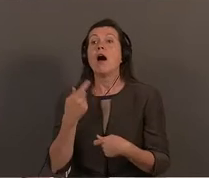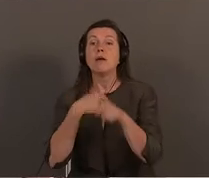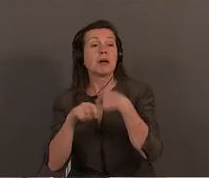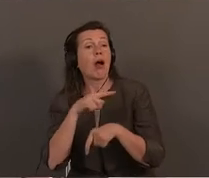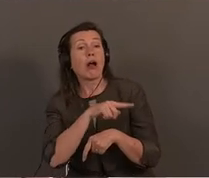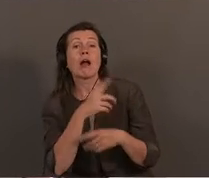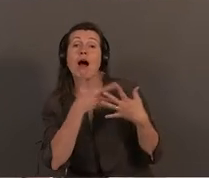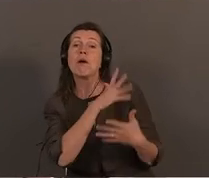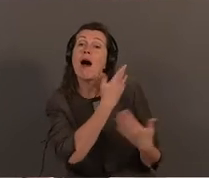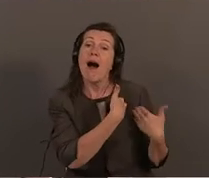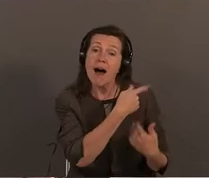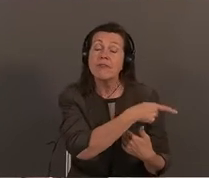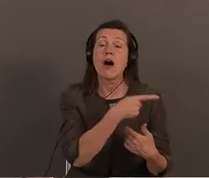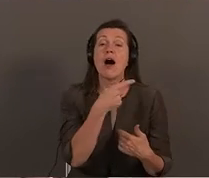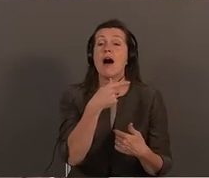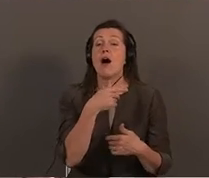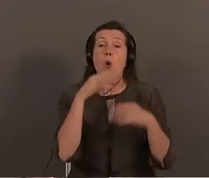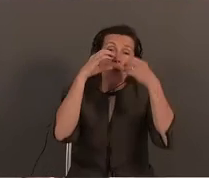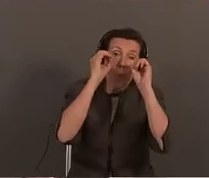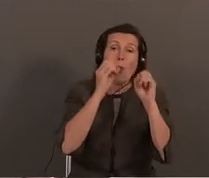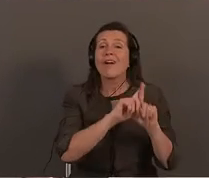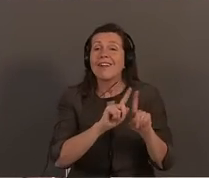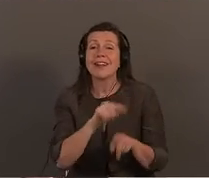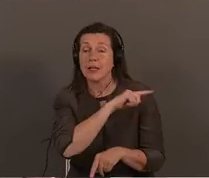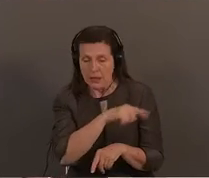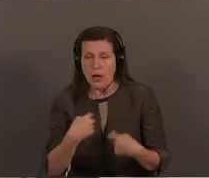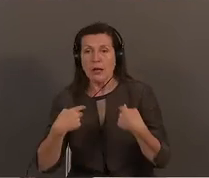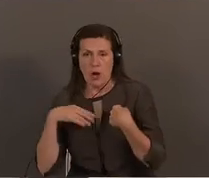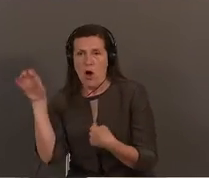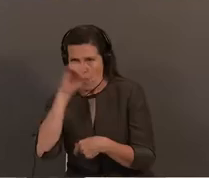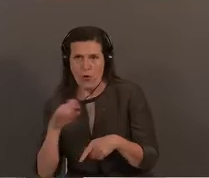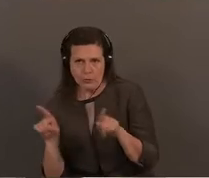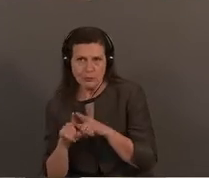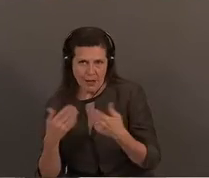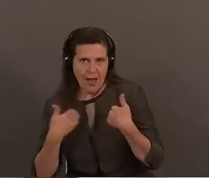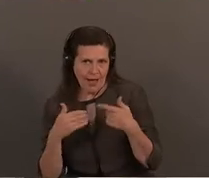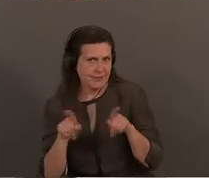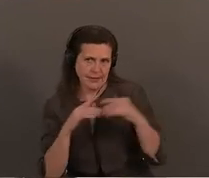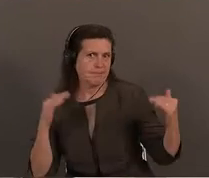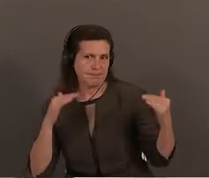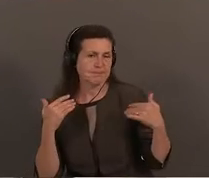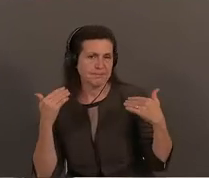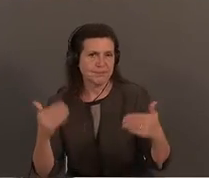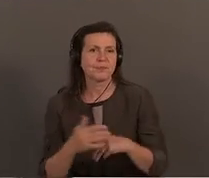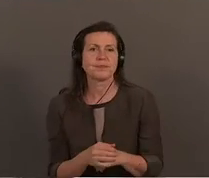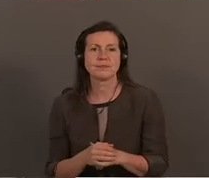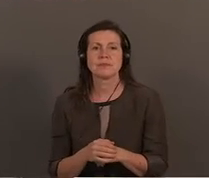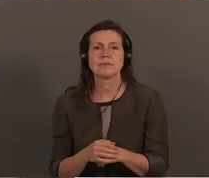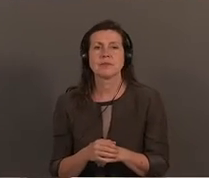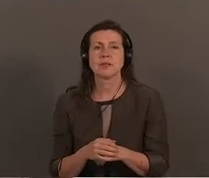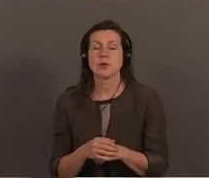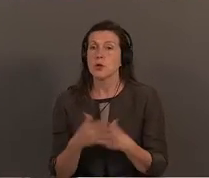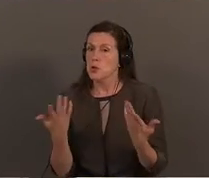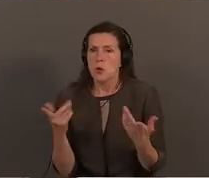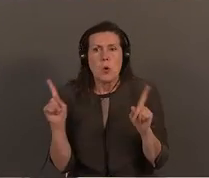also. One last question, if I may, about these GAFA. What could be done in order to convince them